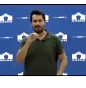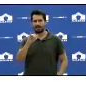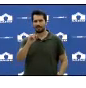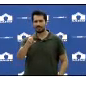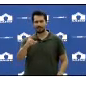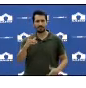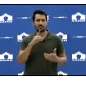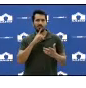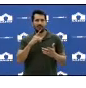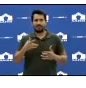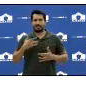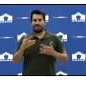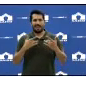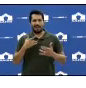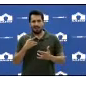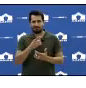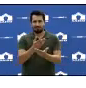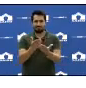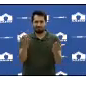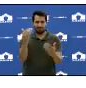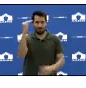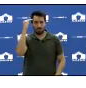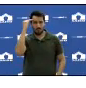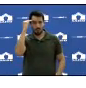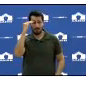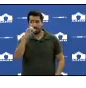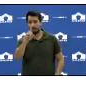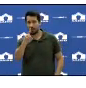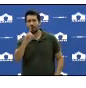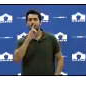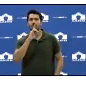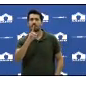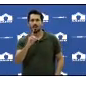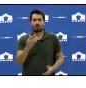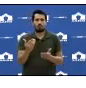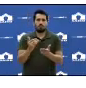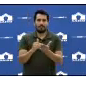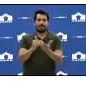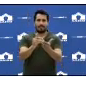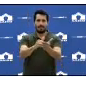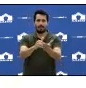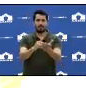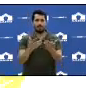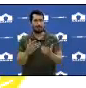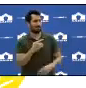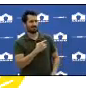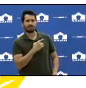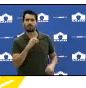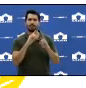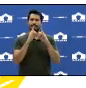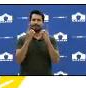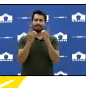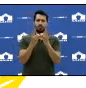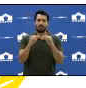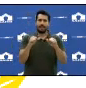District? I am so excited. You probably all know this, but it merits repeating, which is that the district